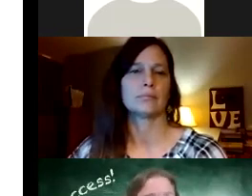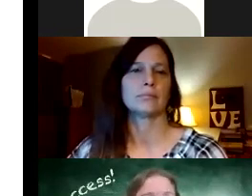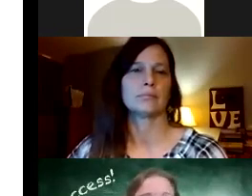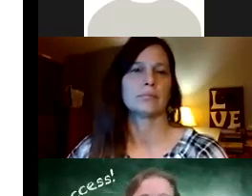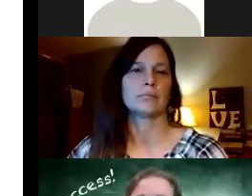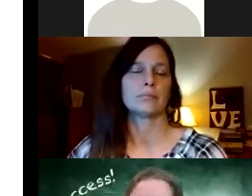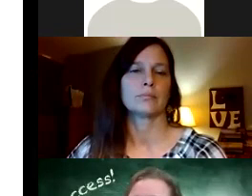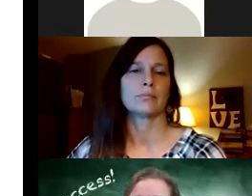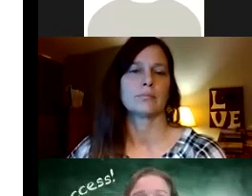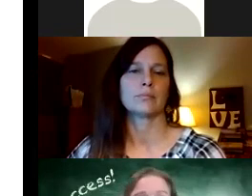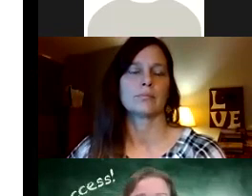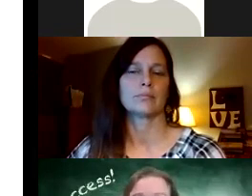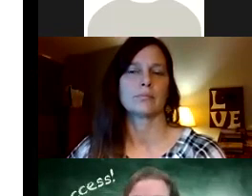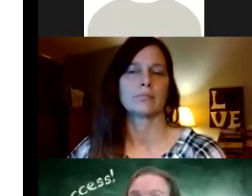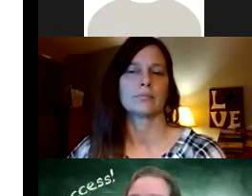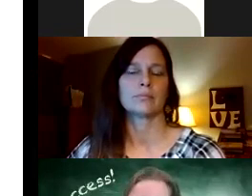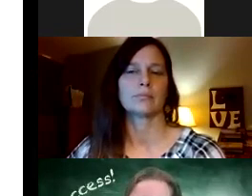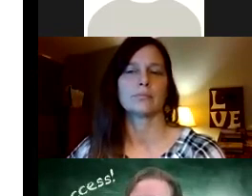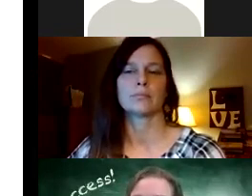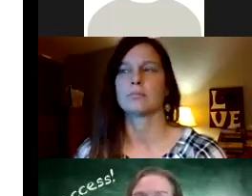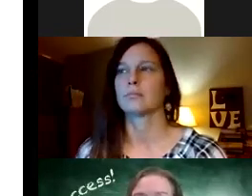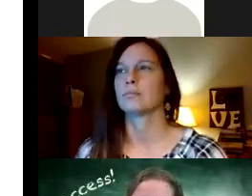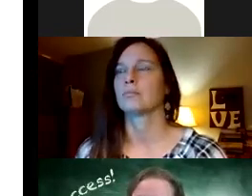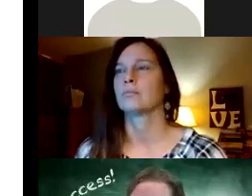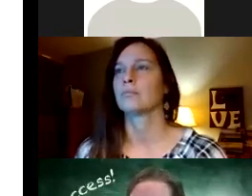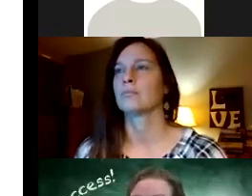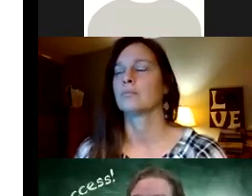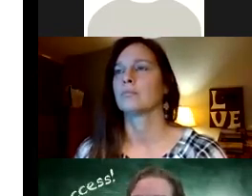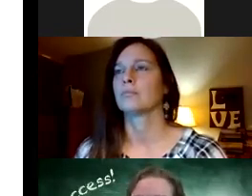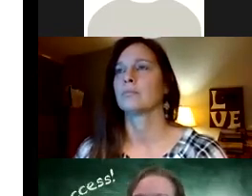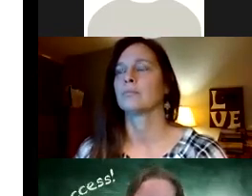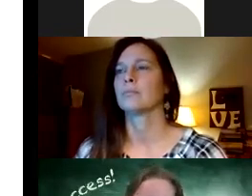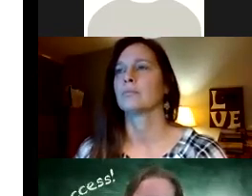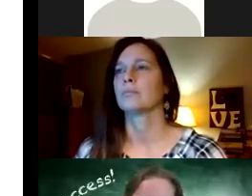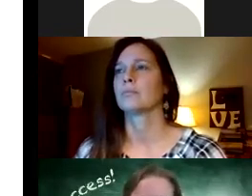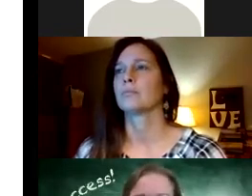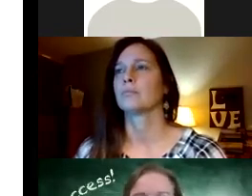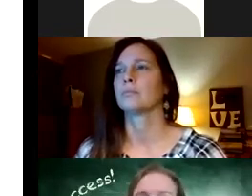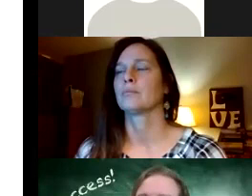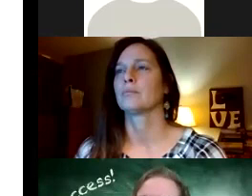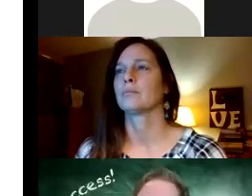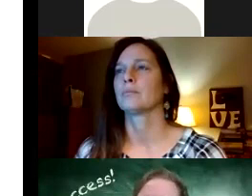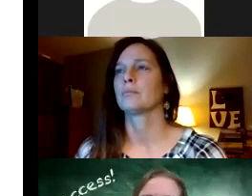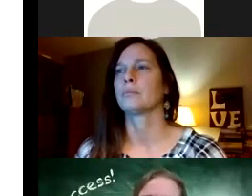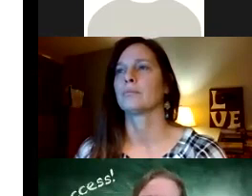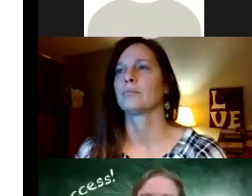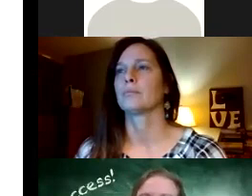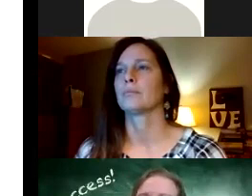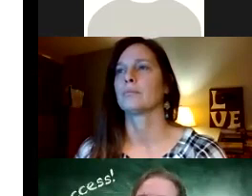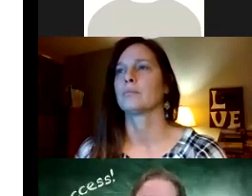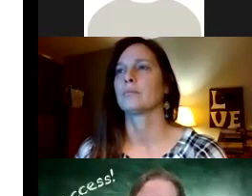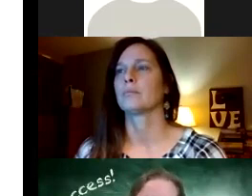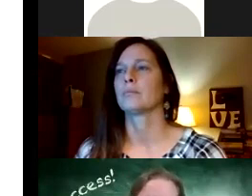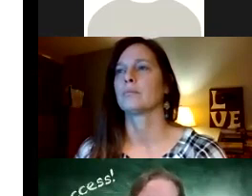sure to double check that it's accurate, because that's, you know, obviously how they tie you, verify you to your information. And then I do recommend, if you